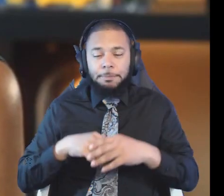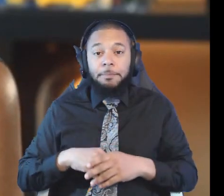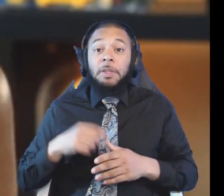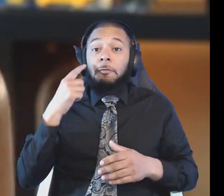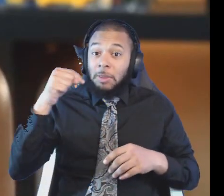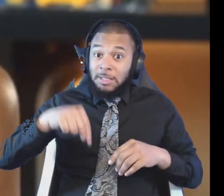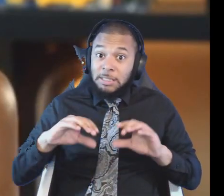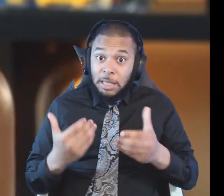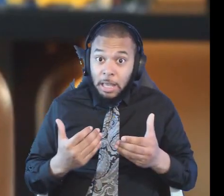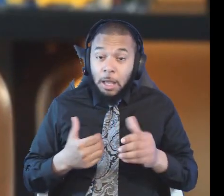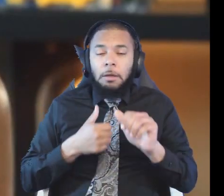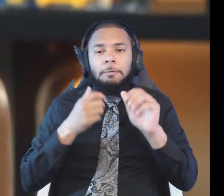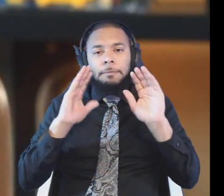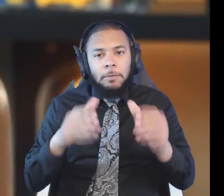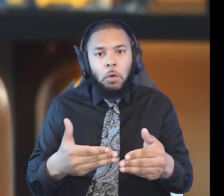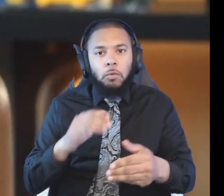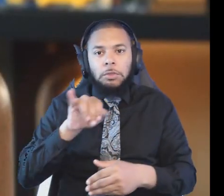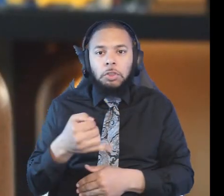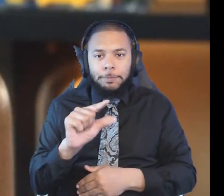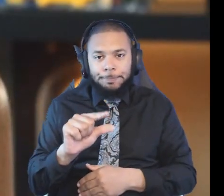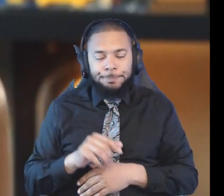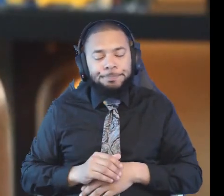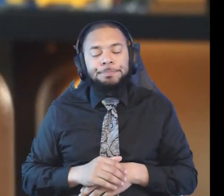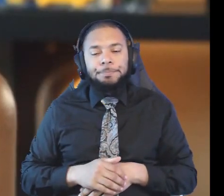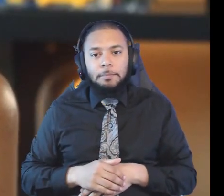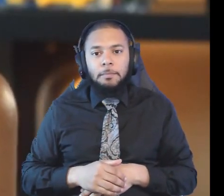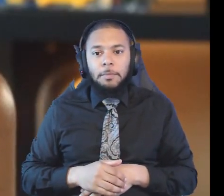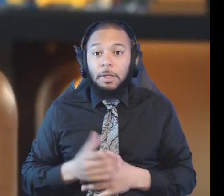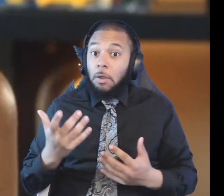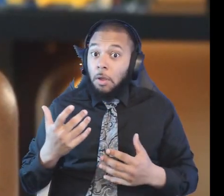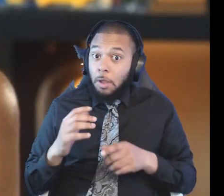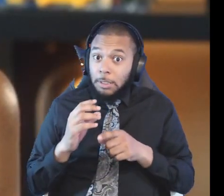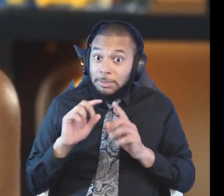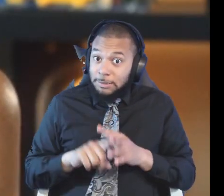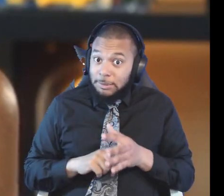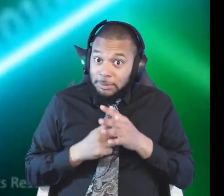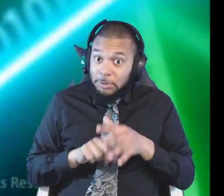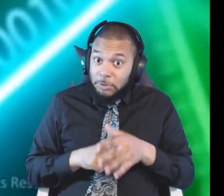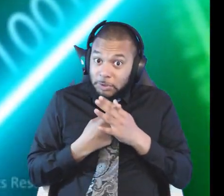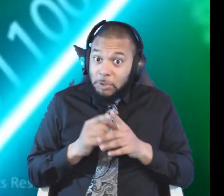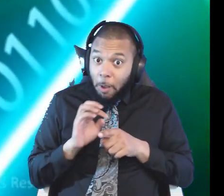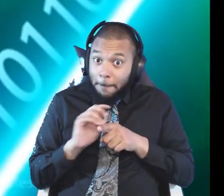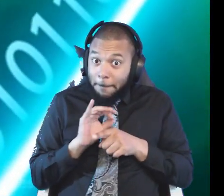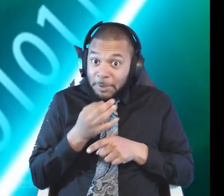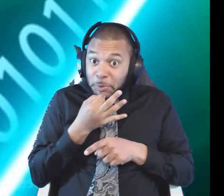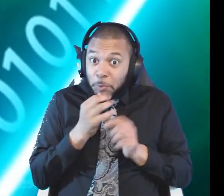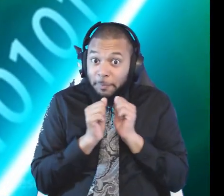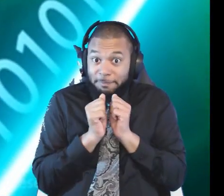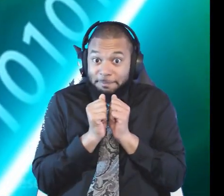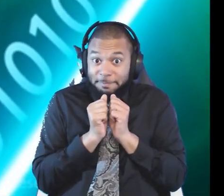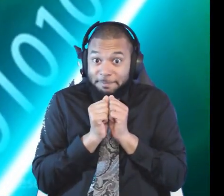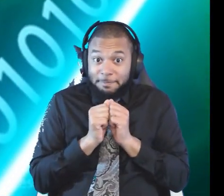JGrasp. So we're going to be coding soon.